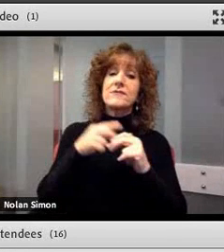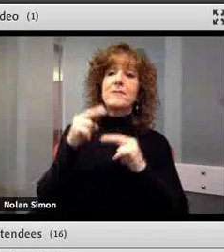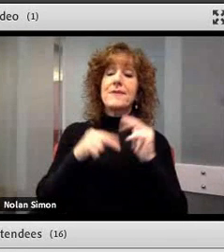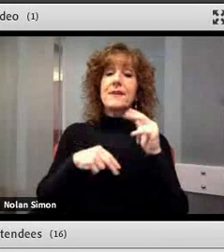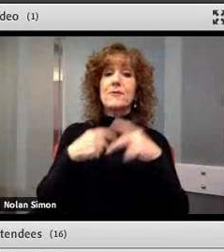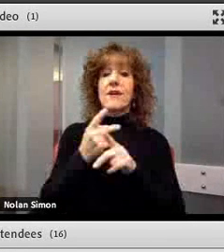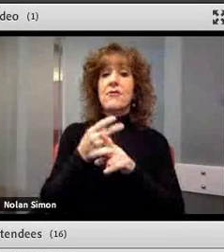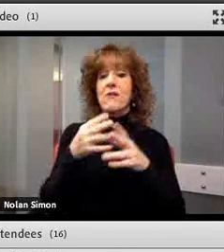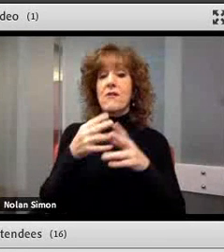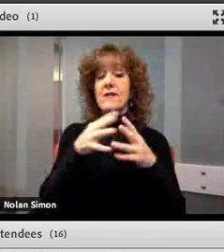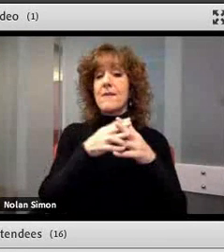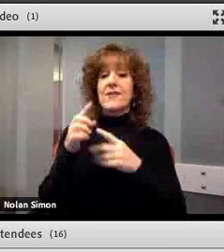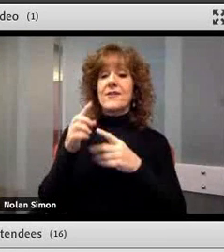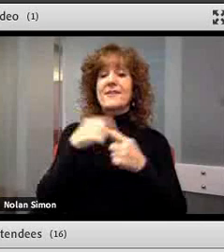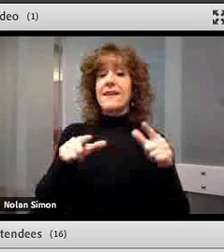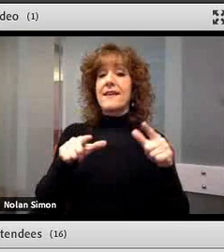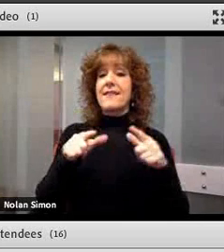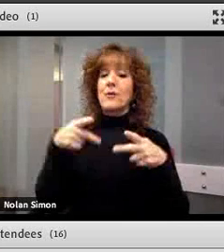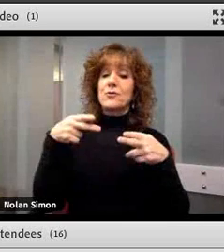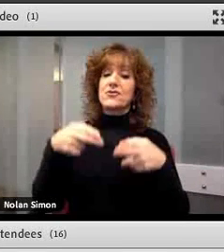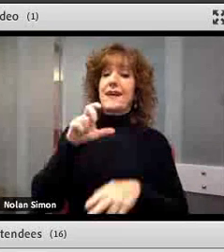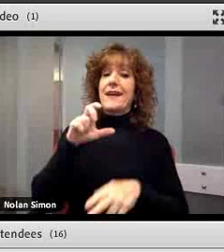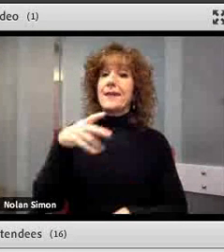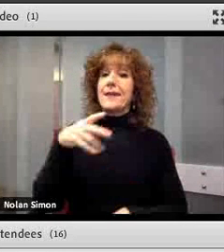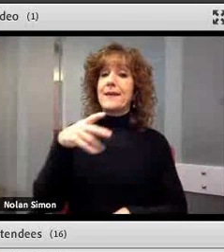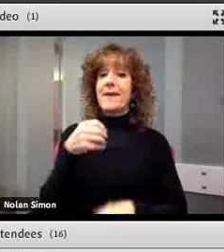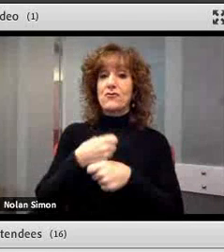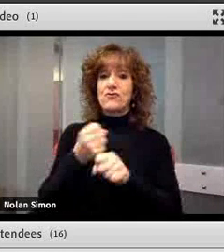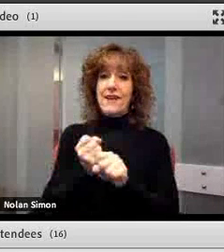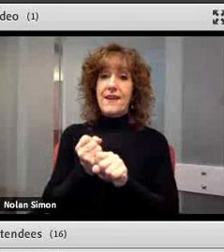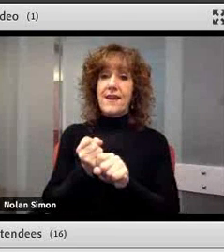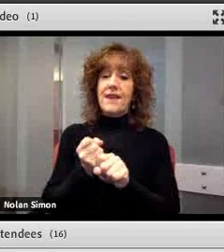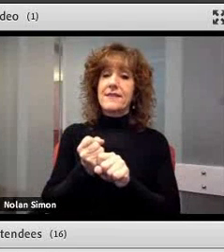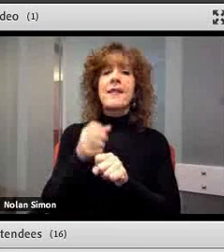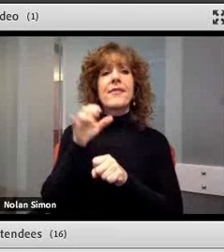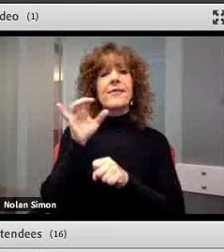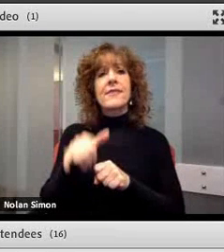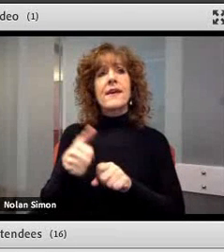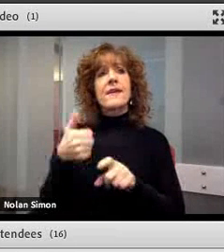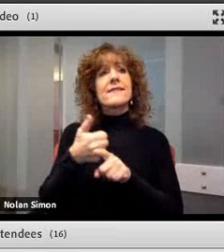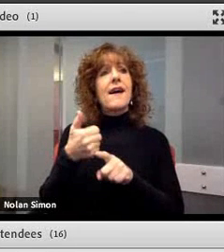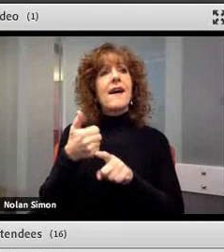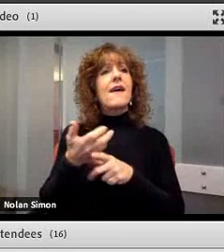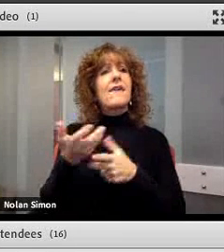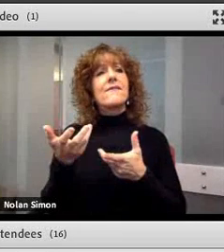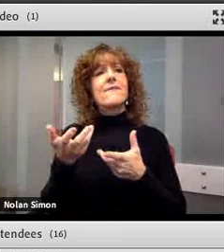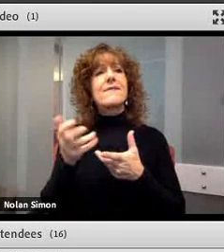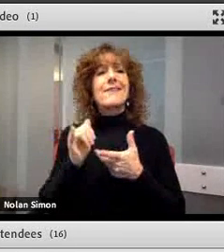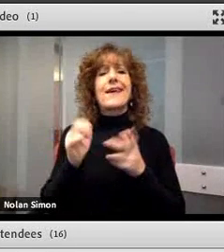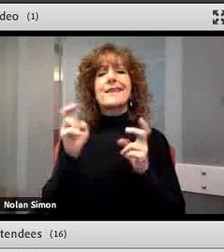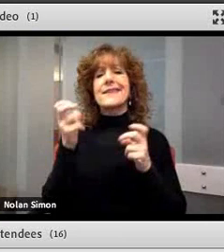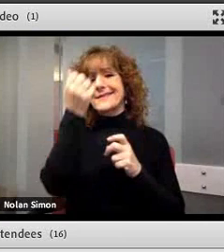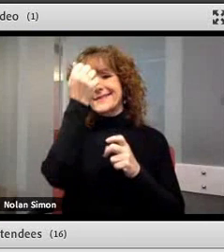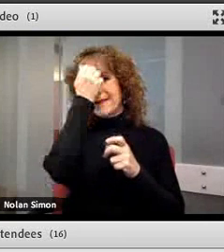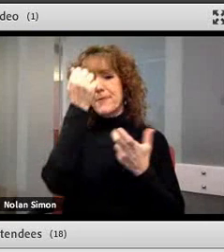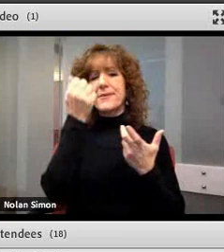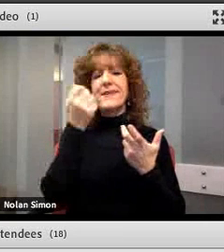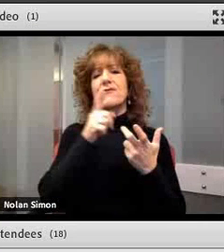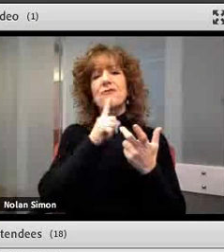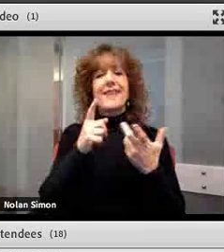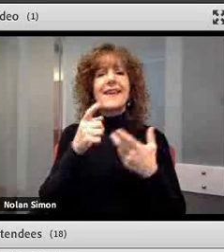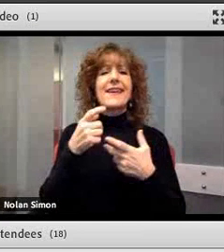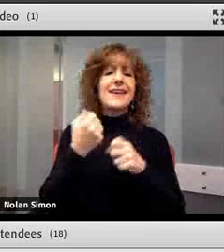built a product called American Sign Language Clip and Create. And this was essentially, I call it sort of like a dummied